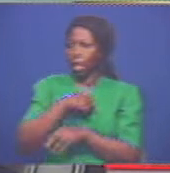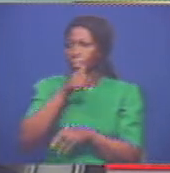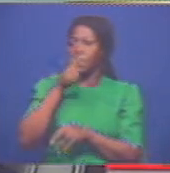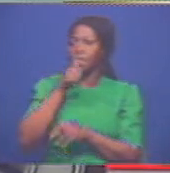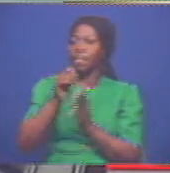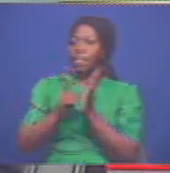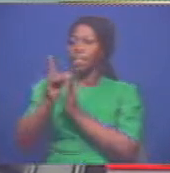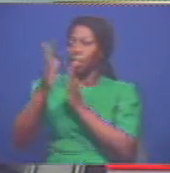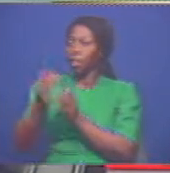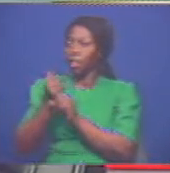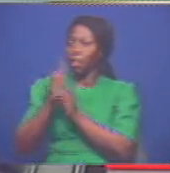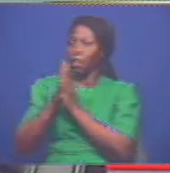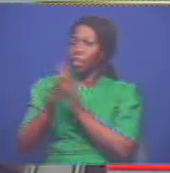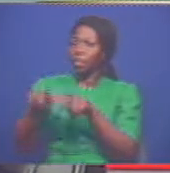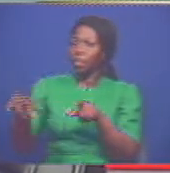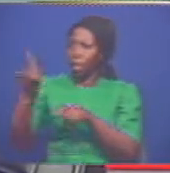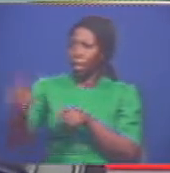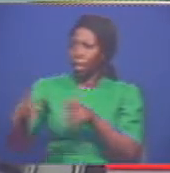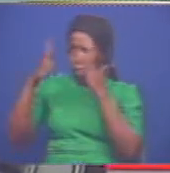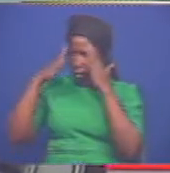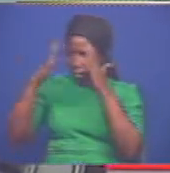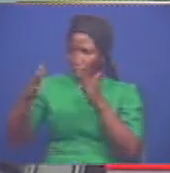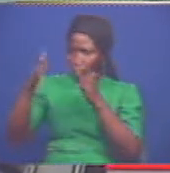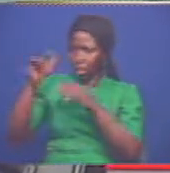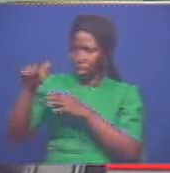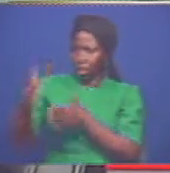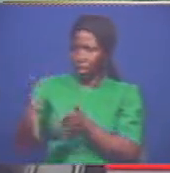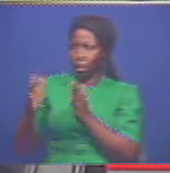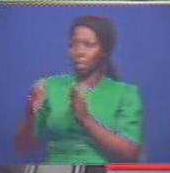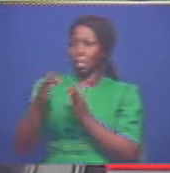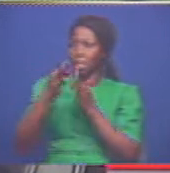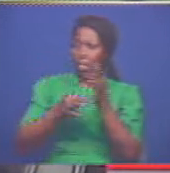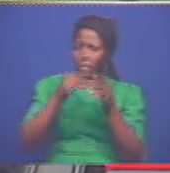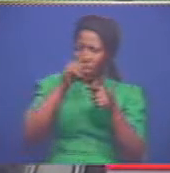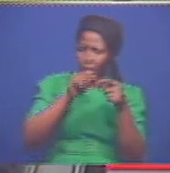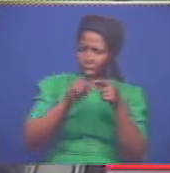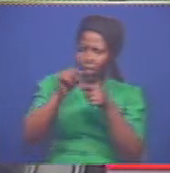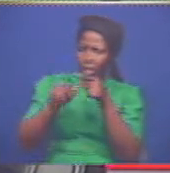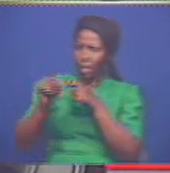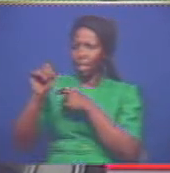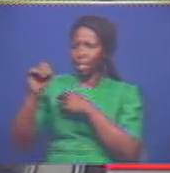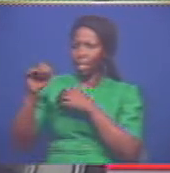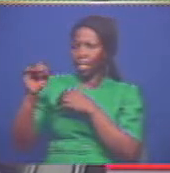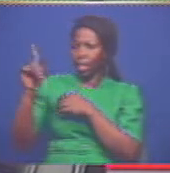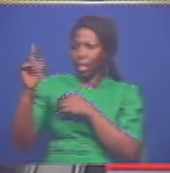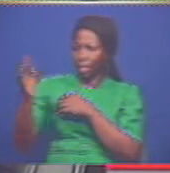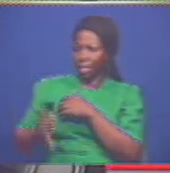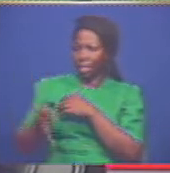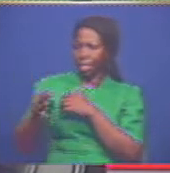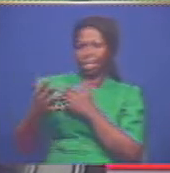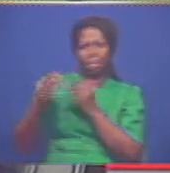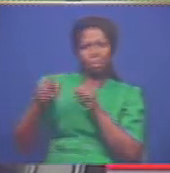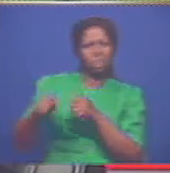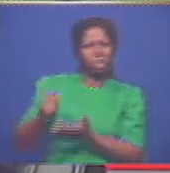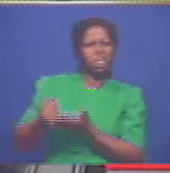land, we need to also focus in this way. If we subdivide an eighth here, is it going to help of